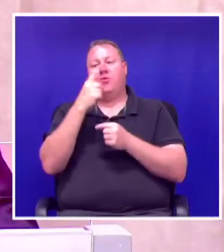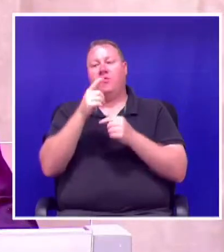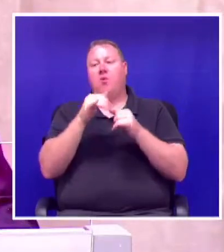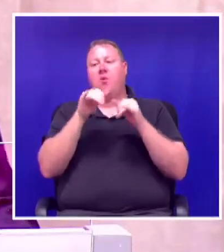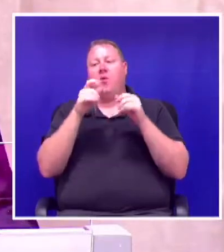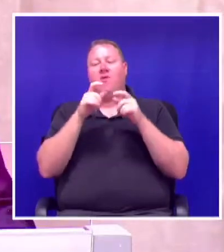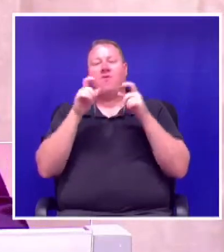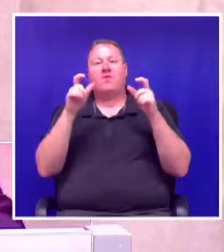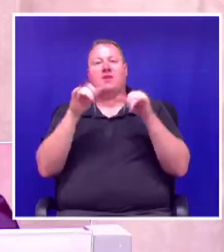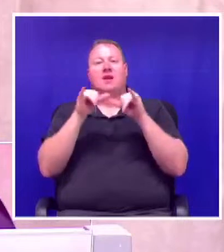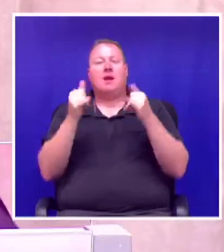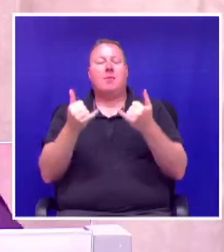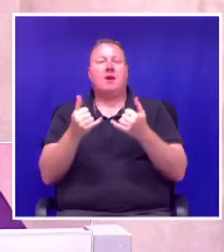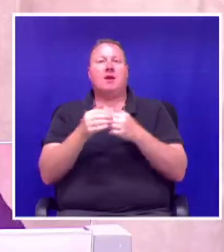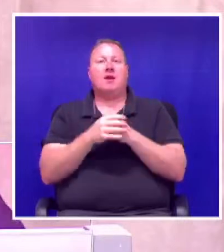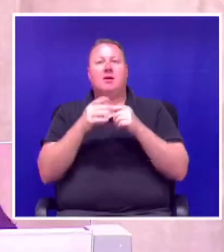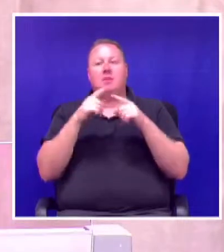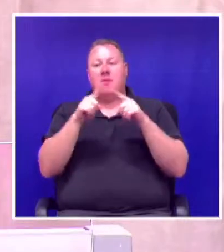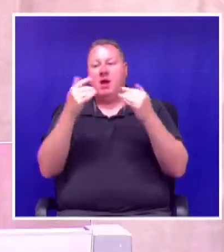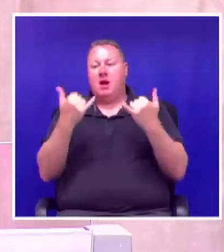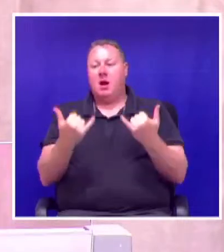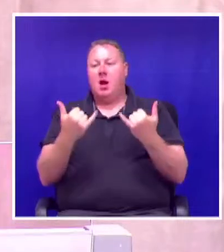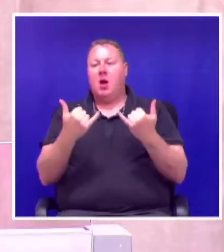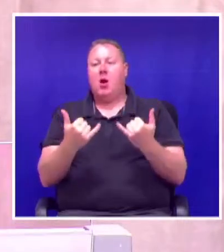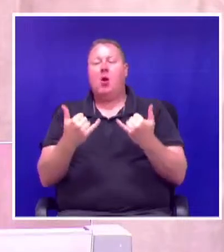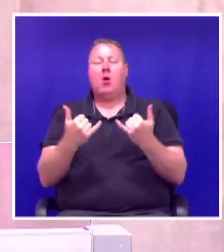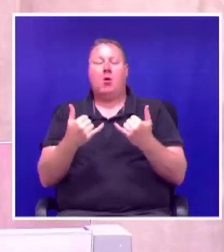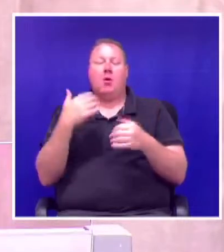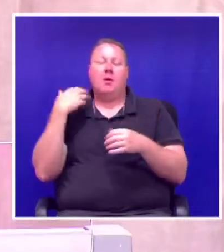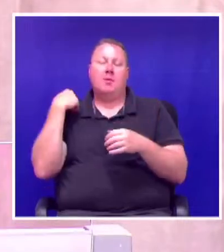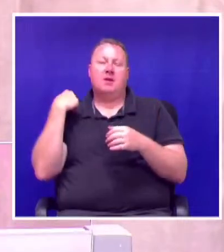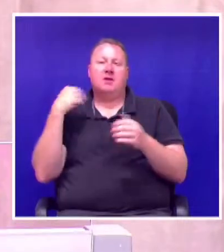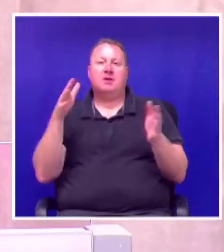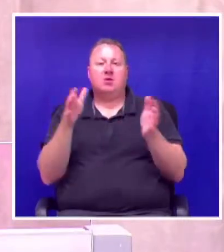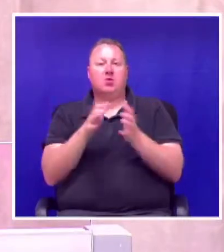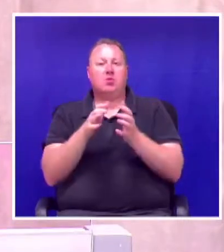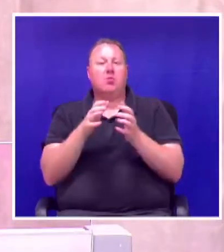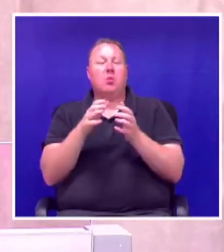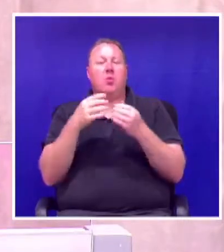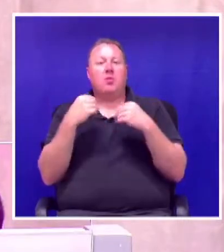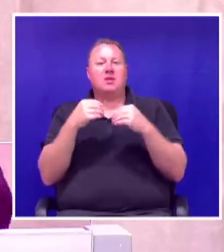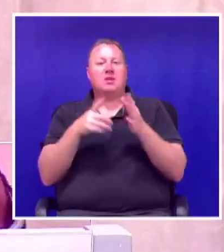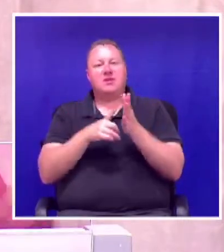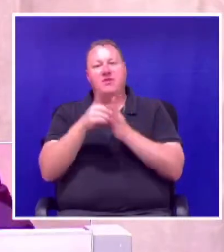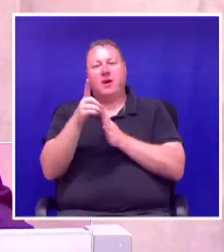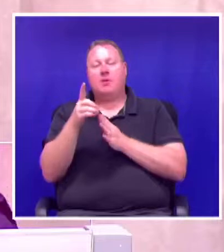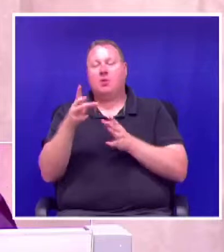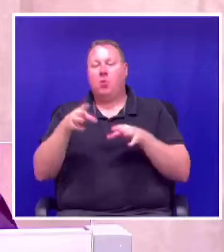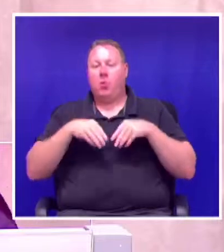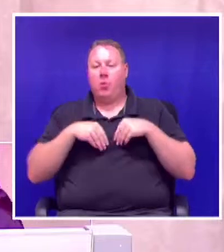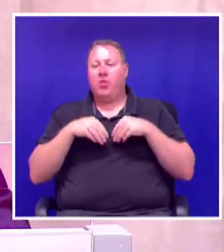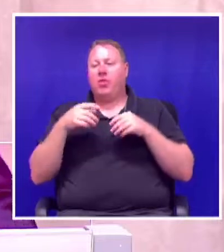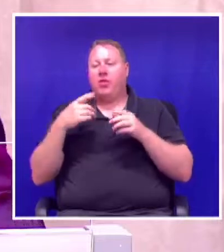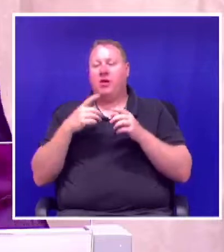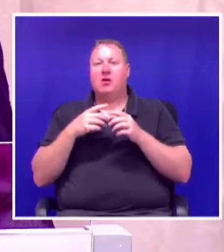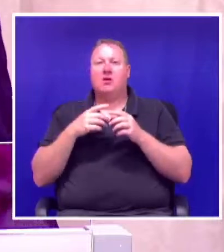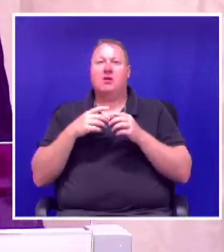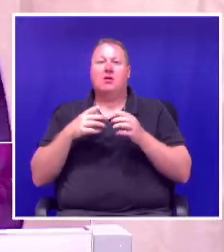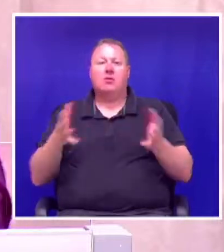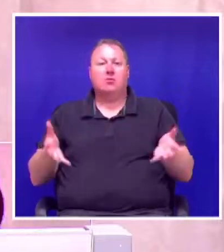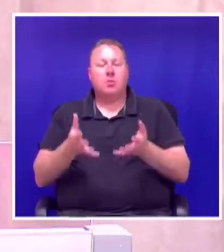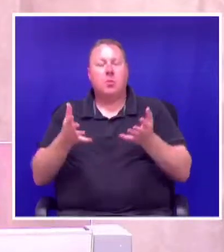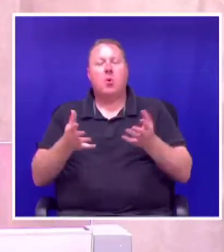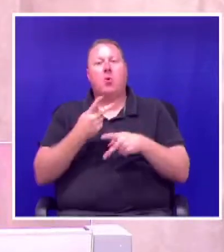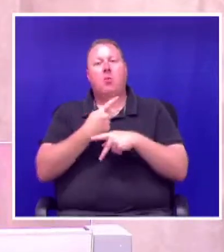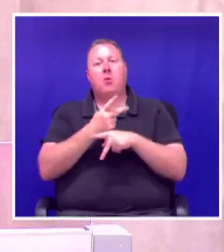corporates. But this time we took the Minister of Small Development to promote products that